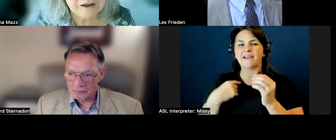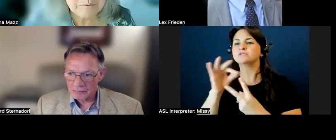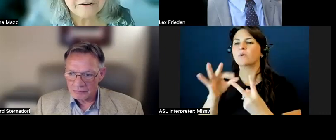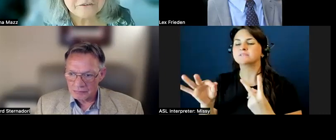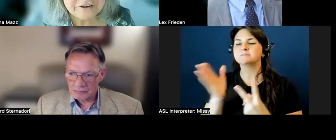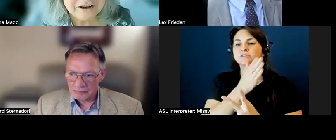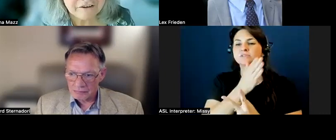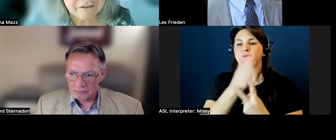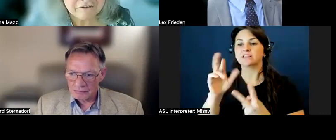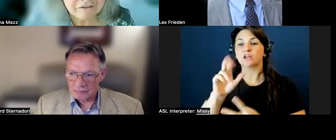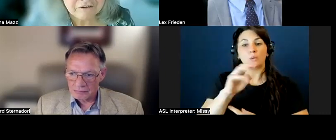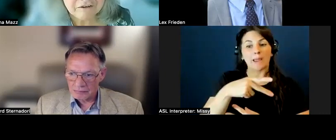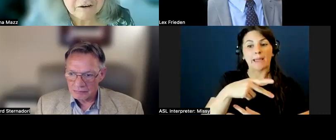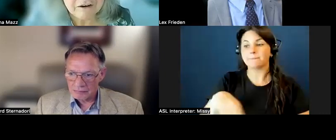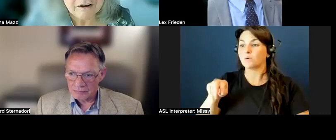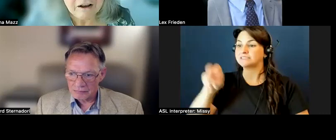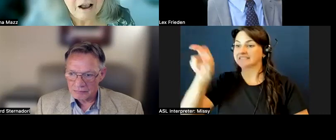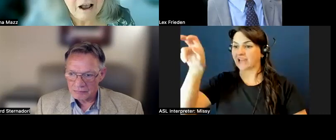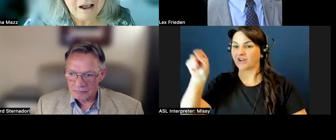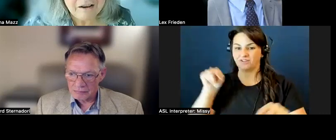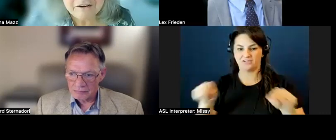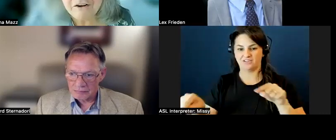between a ramp and a stair.